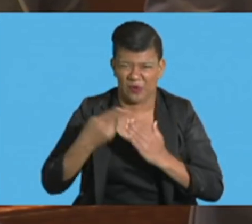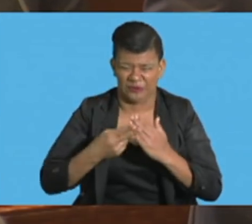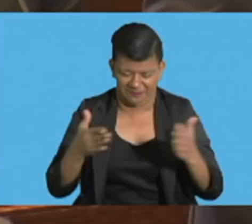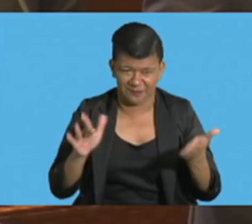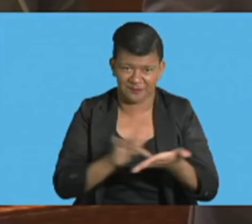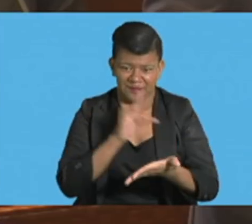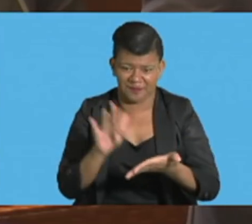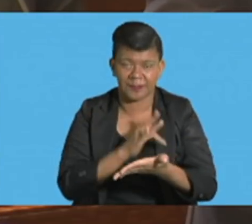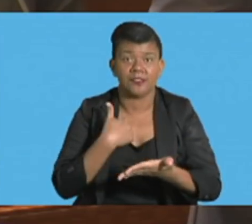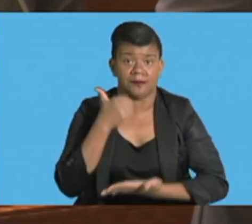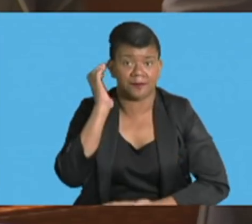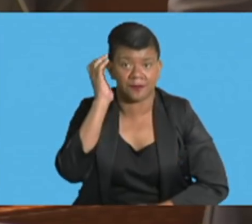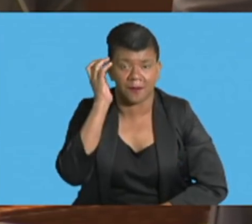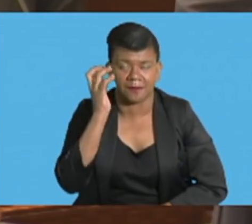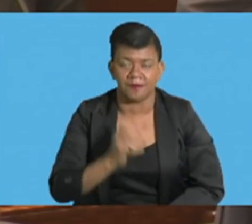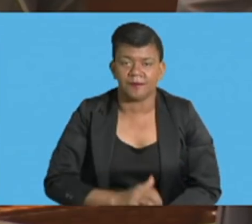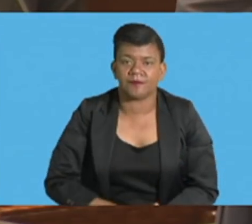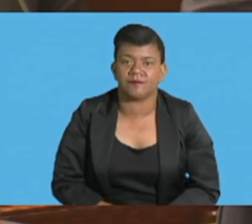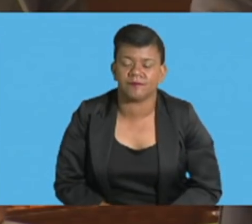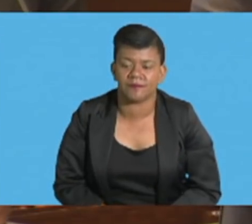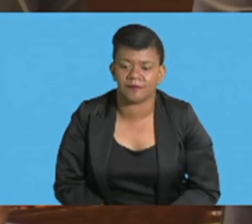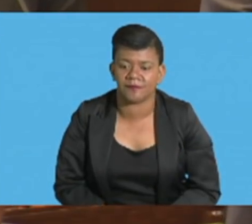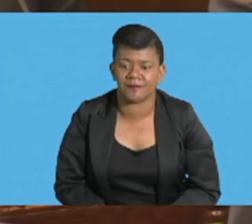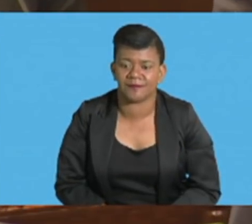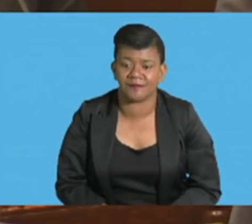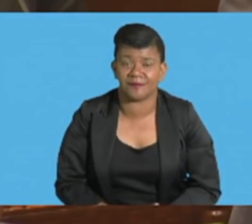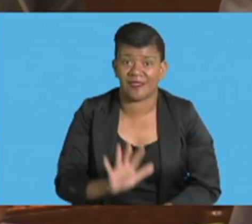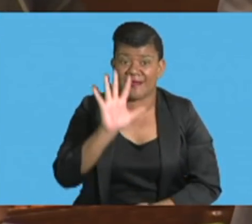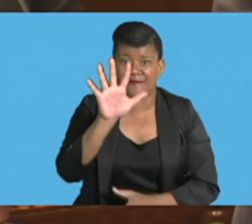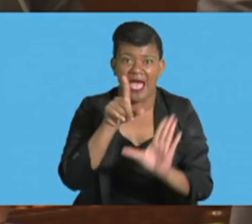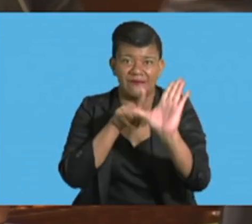sorry. Then 5 years later,